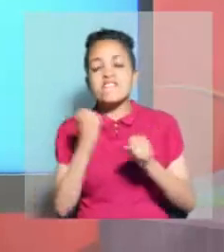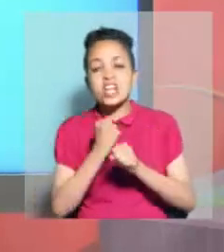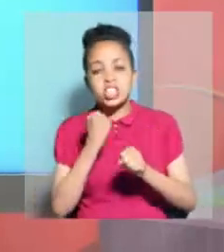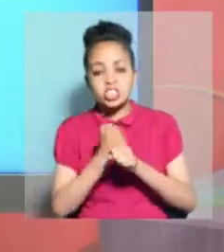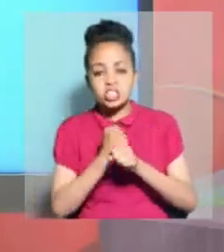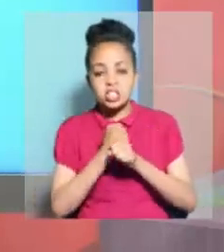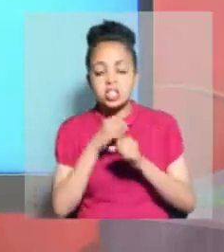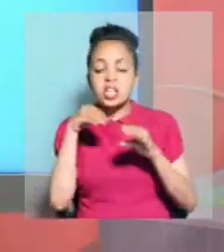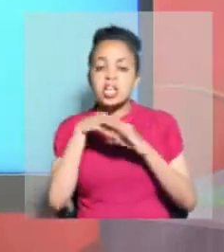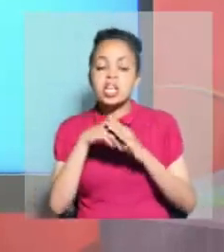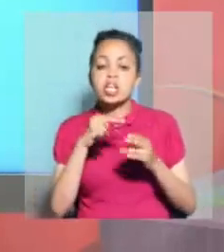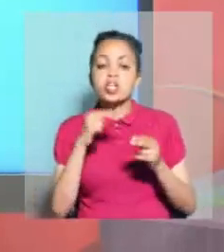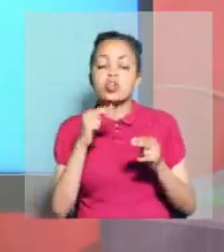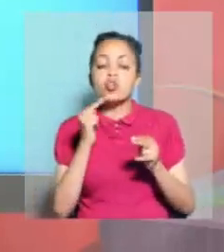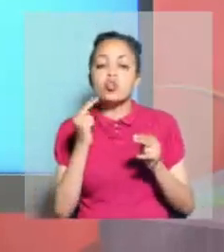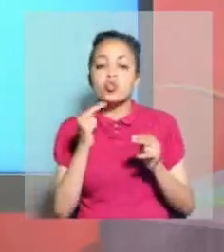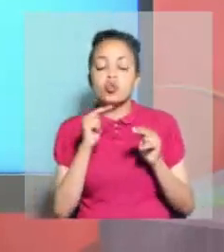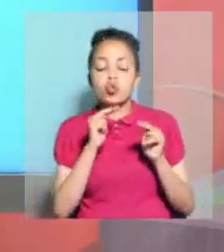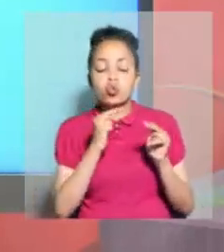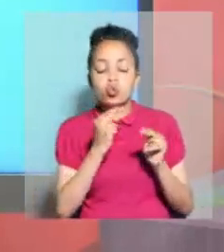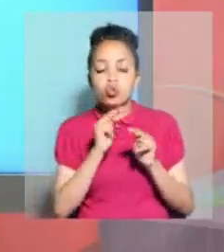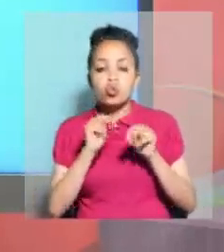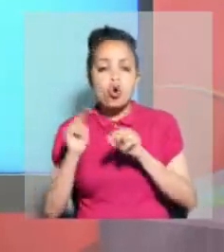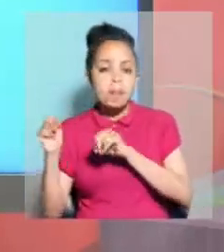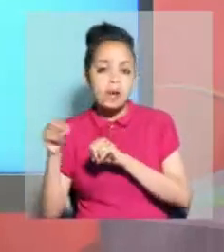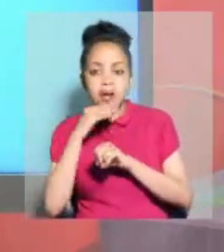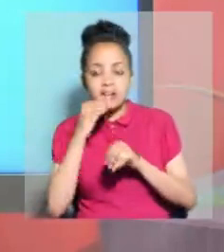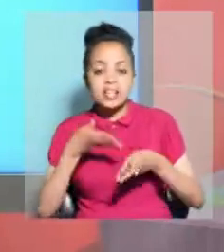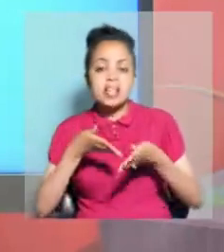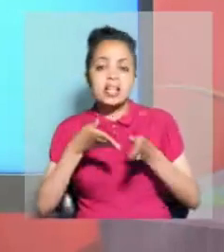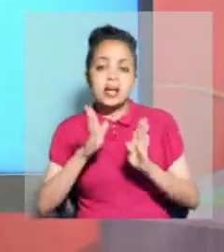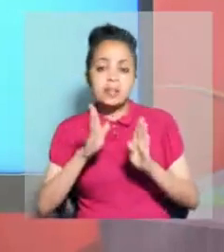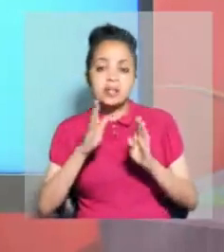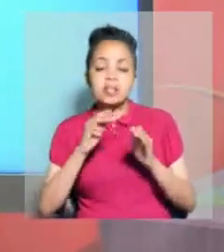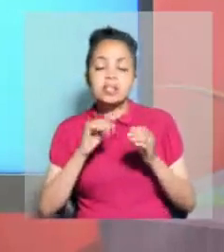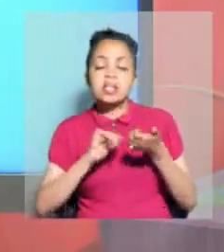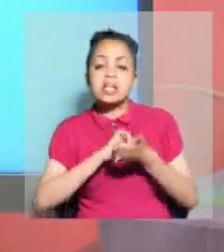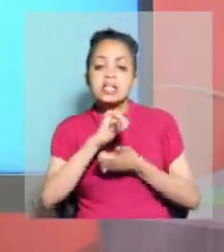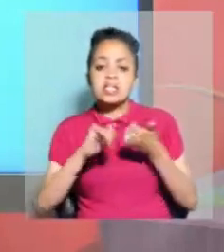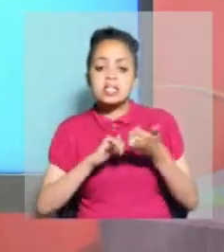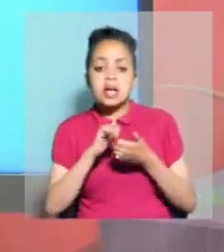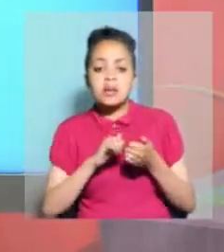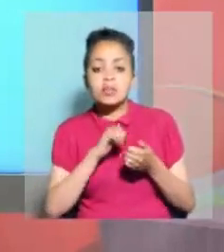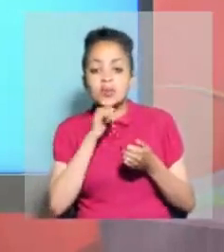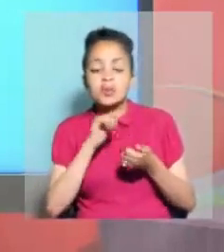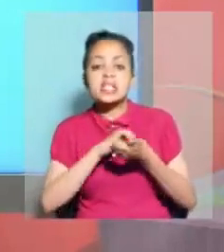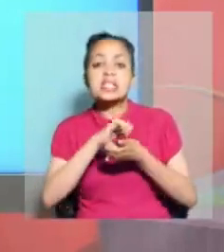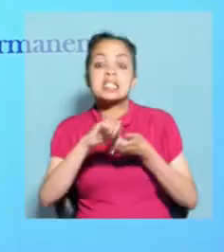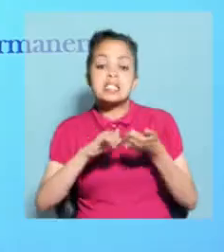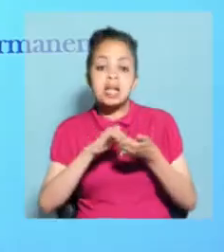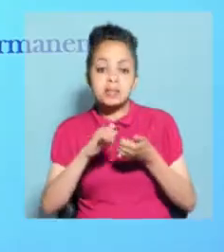functioning in normal manner or enable enzyme not to be formed enzyme substrate